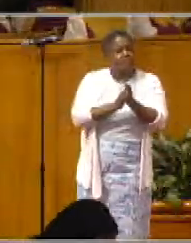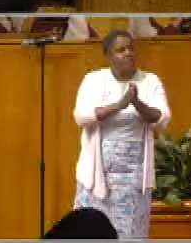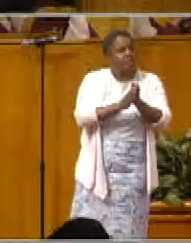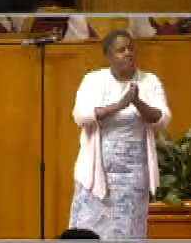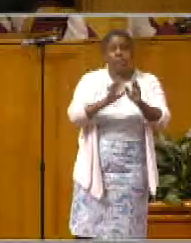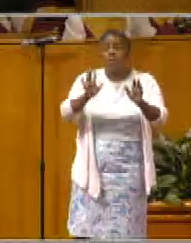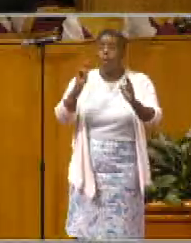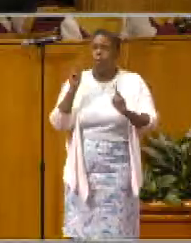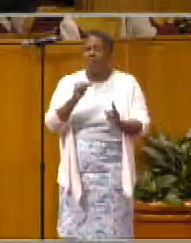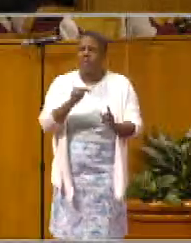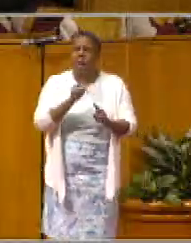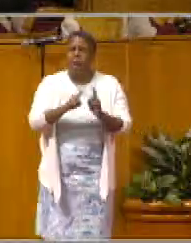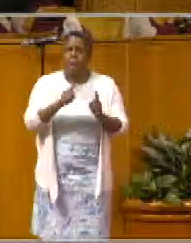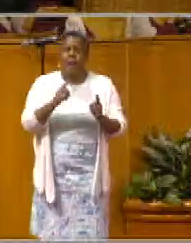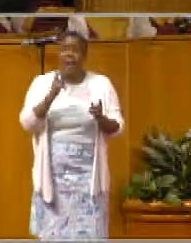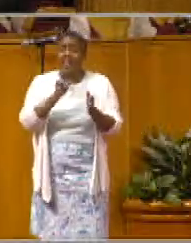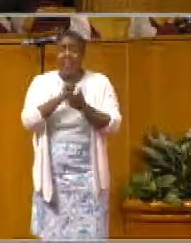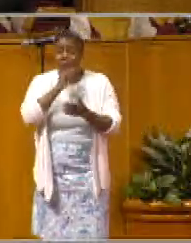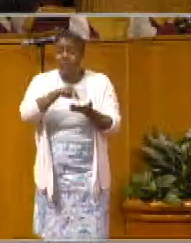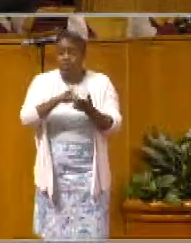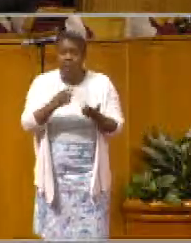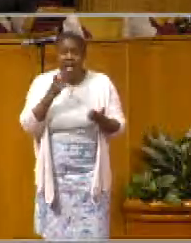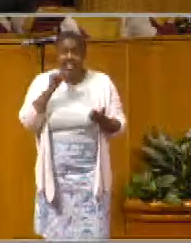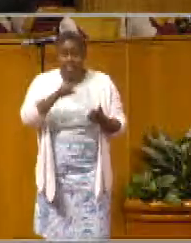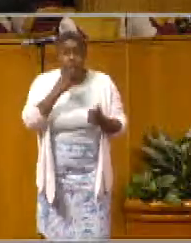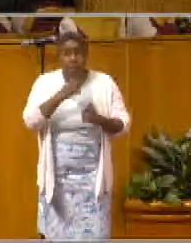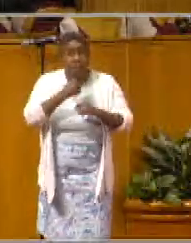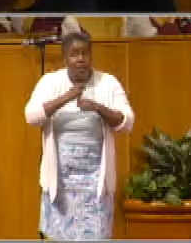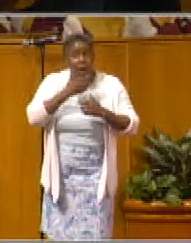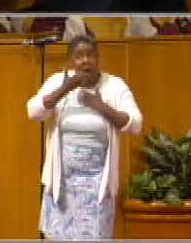Watch this. Ooh, but if that made you shout, this gonna make you holler.